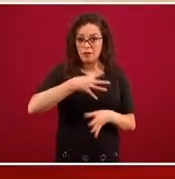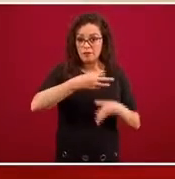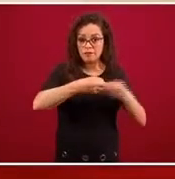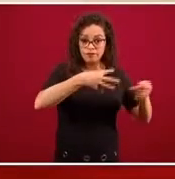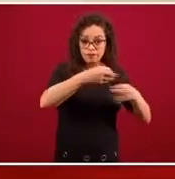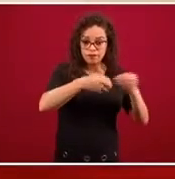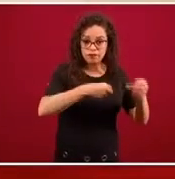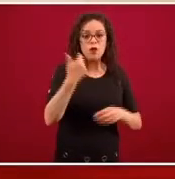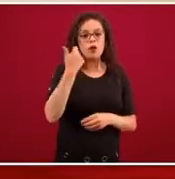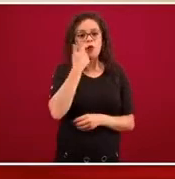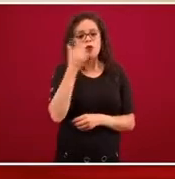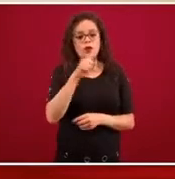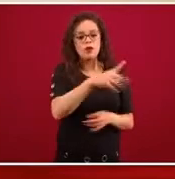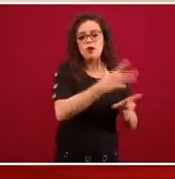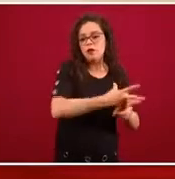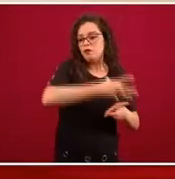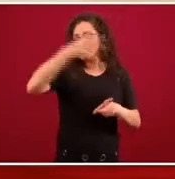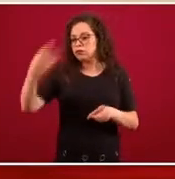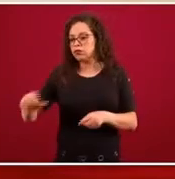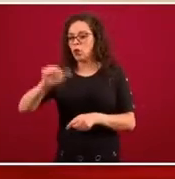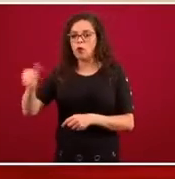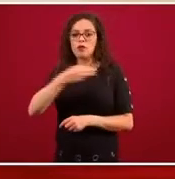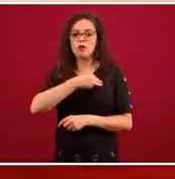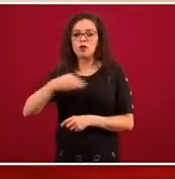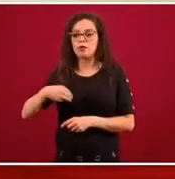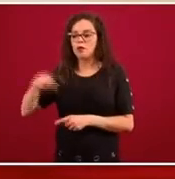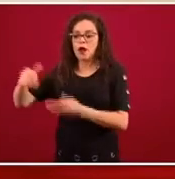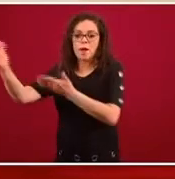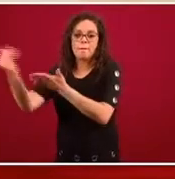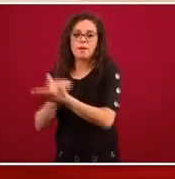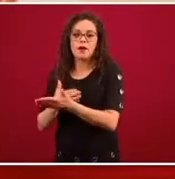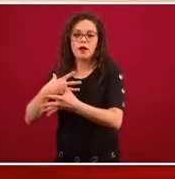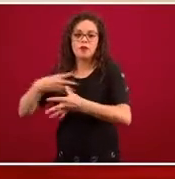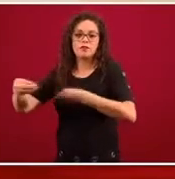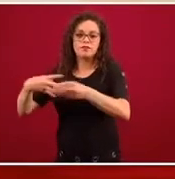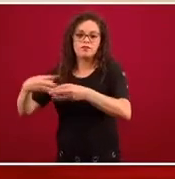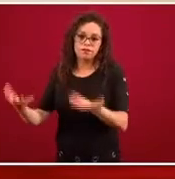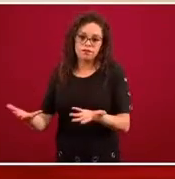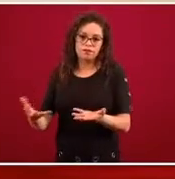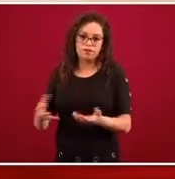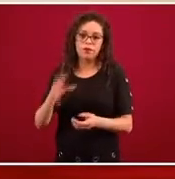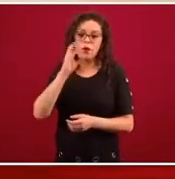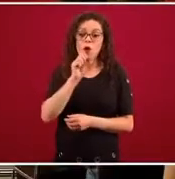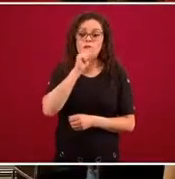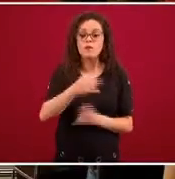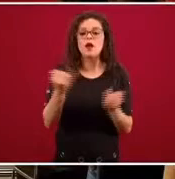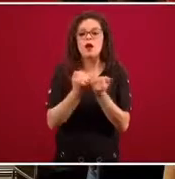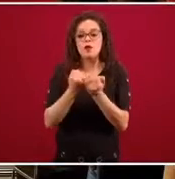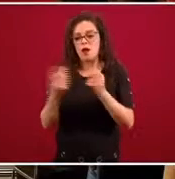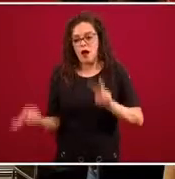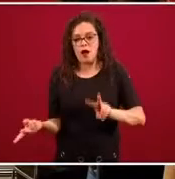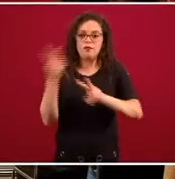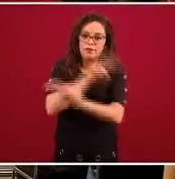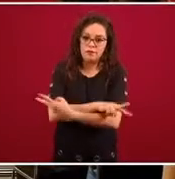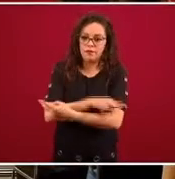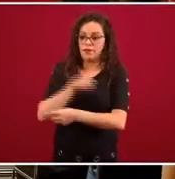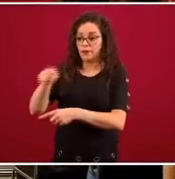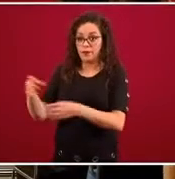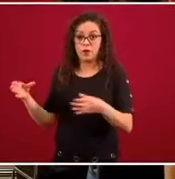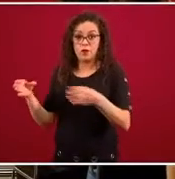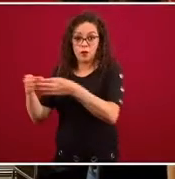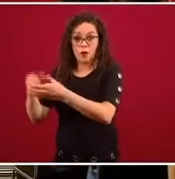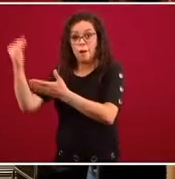higher transmission rate to go to a municipality that has a lower transmission rate, and we don't